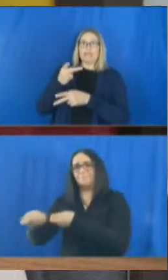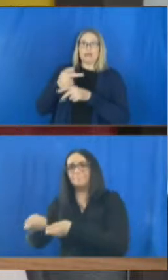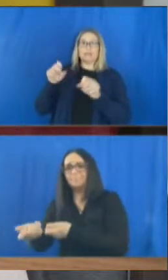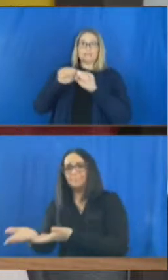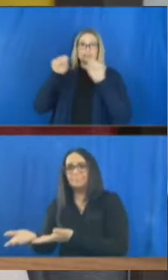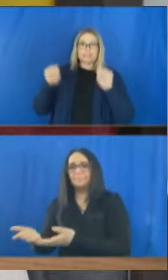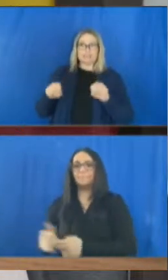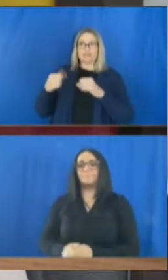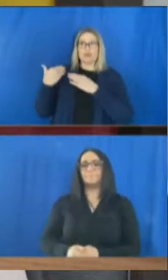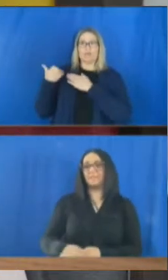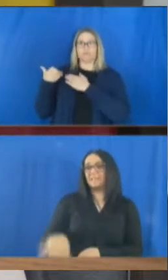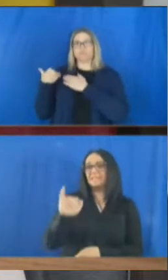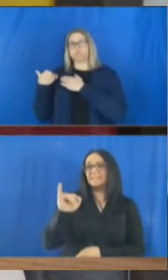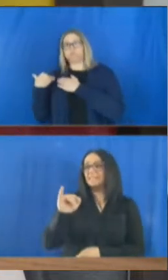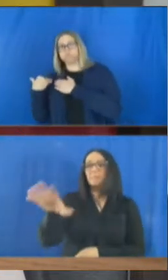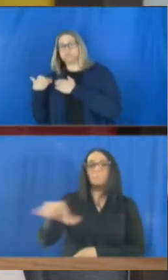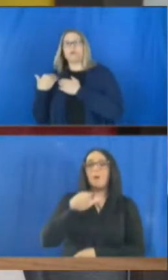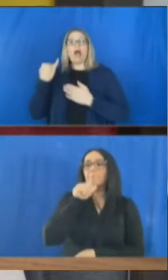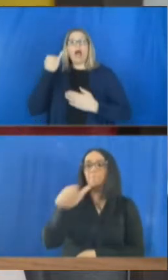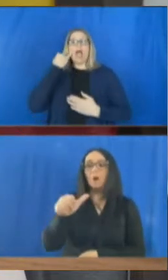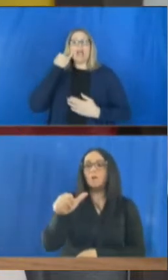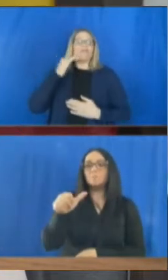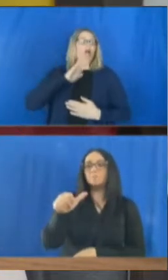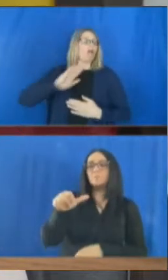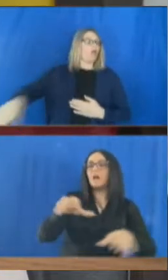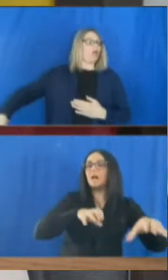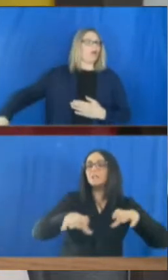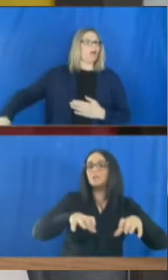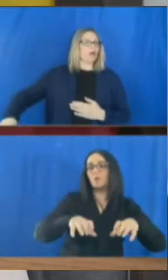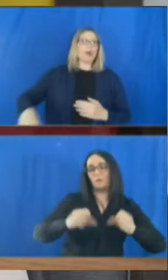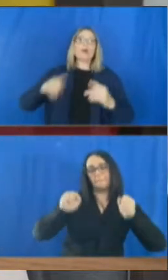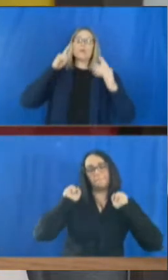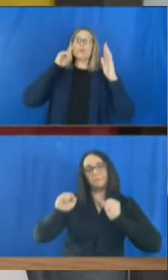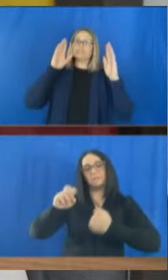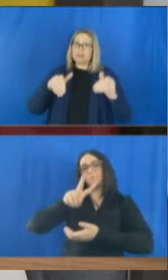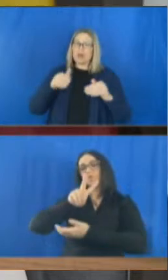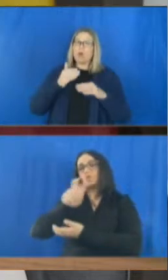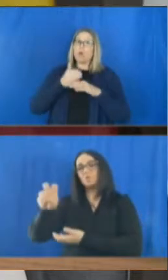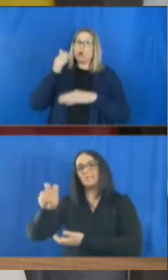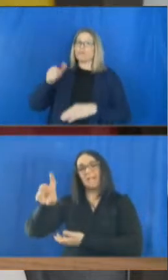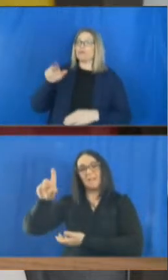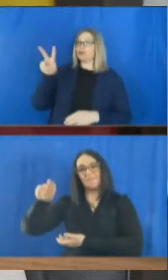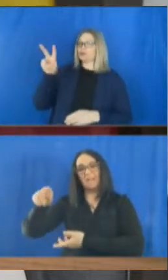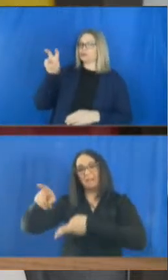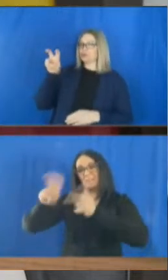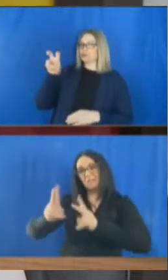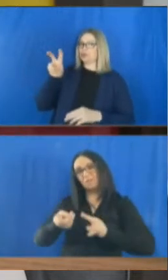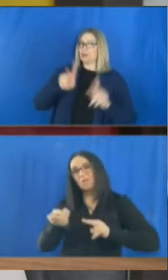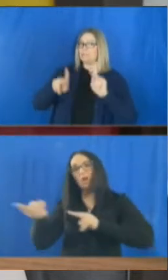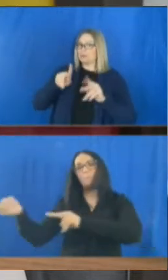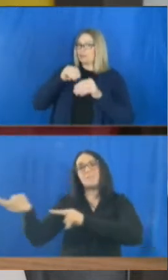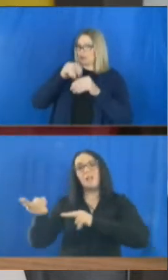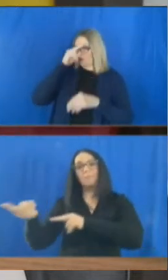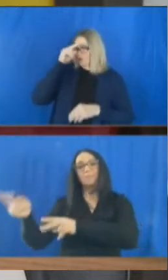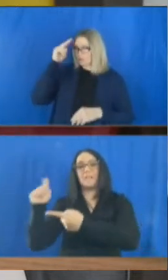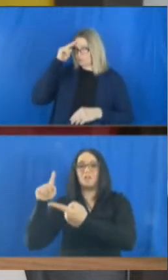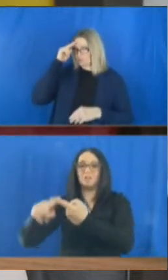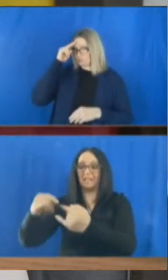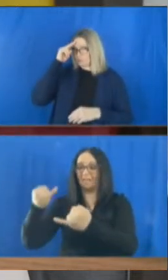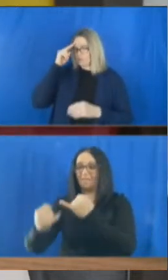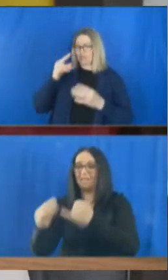January. But because public interaction was reduced, the spread of the virus has been less aggressive than the worst-case